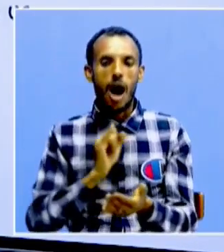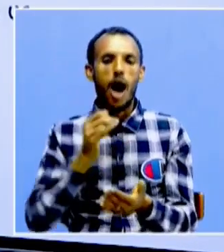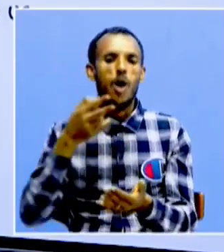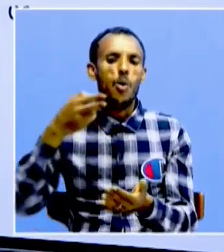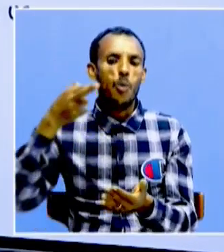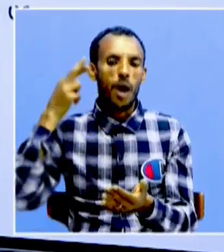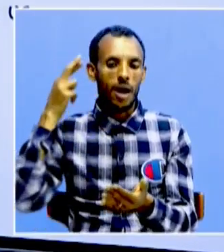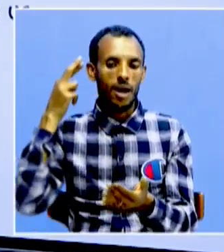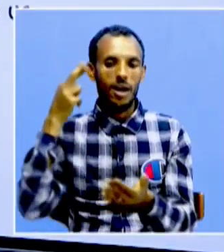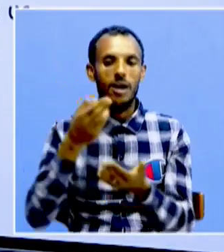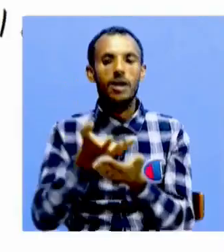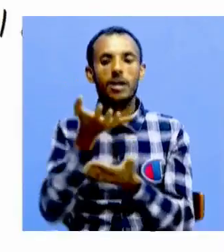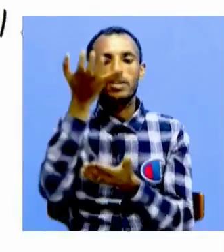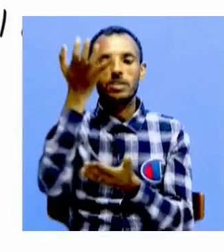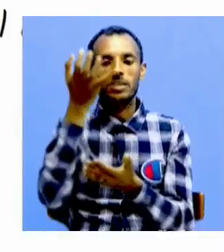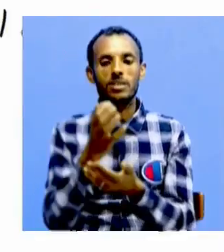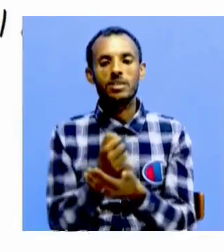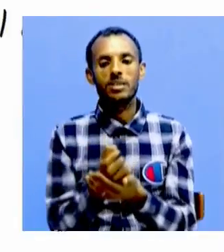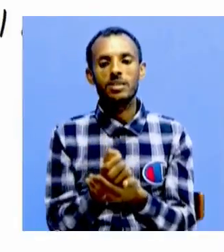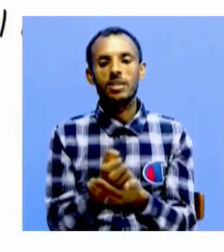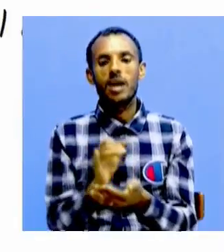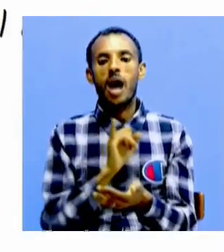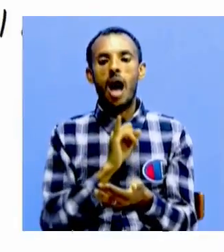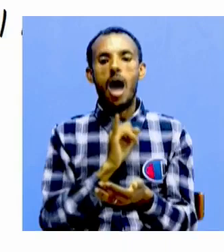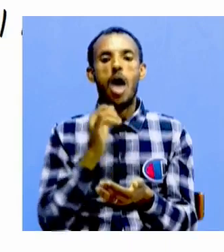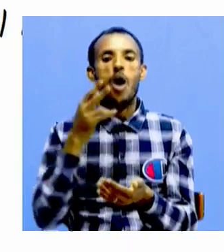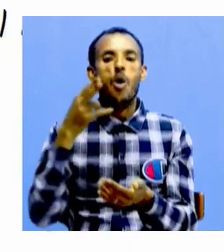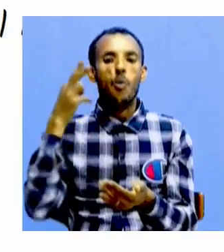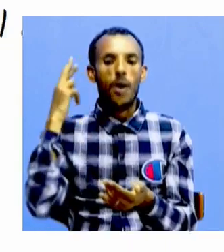look at this. I were.